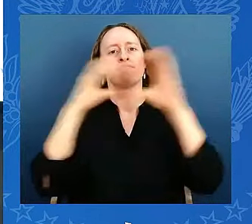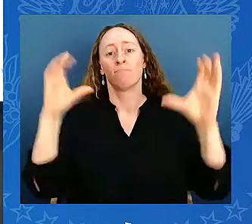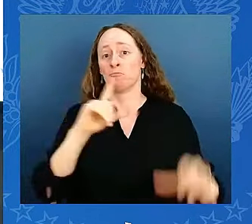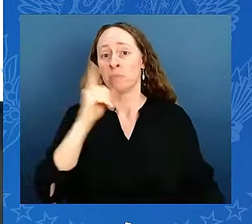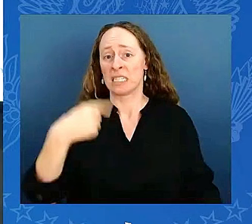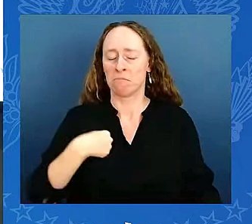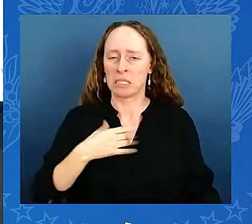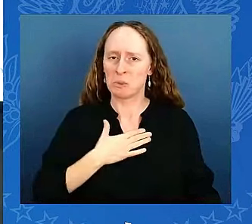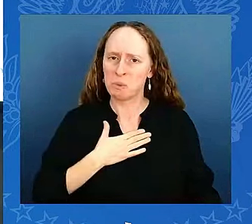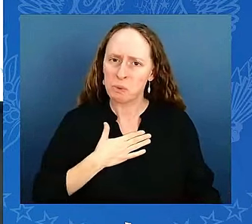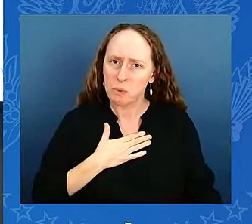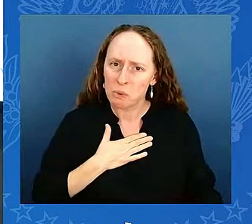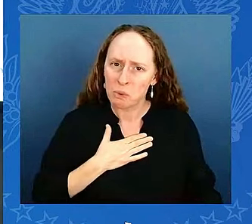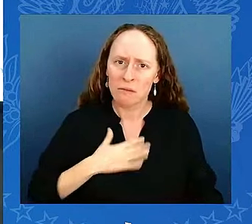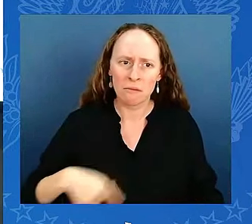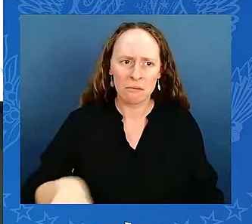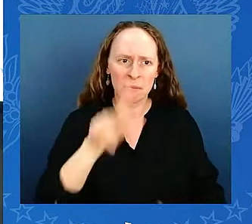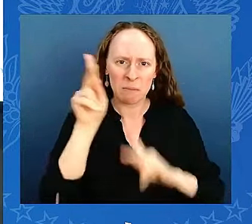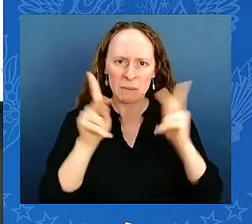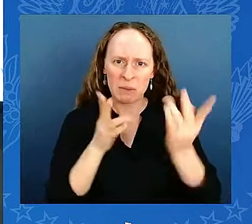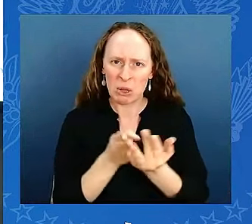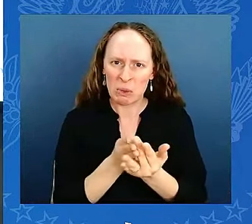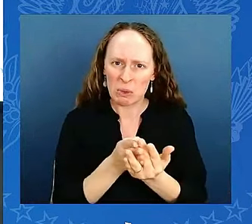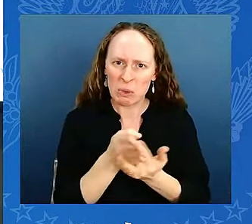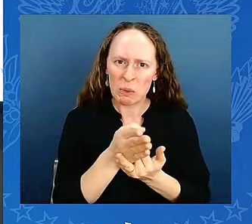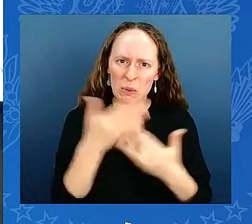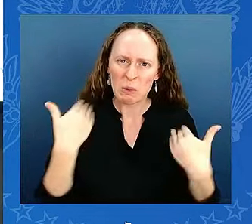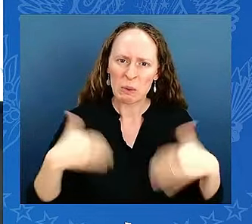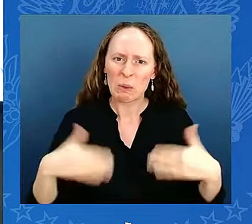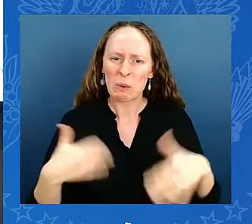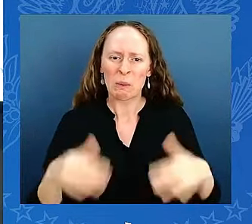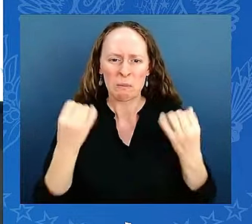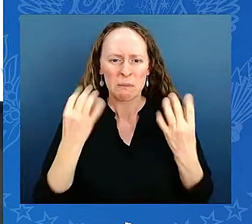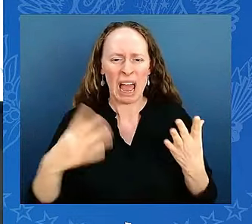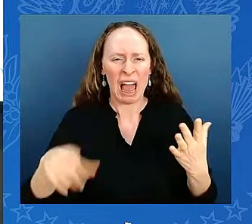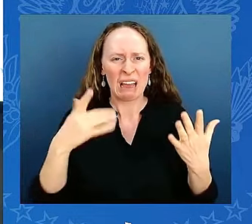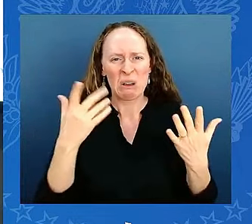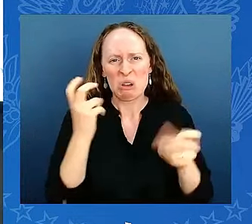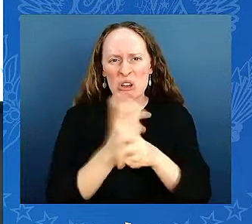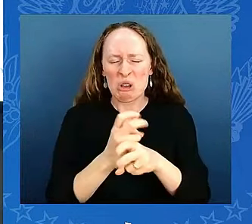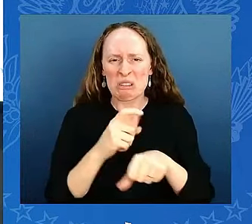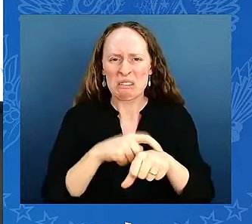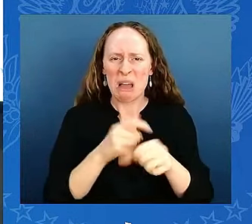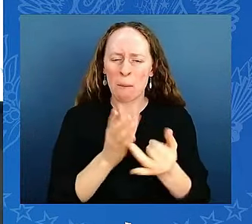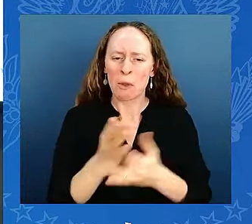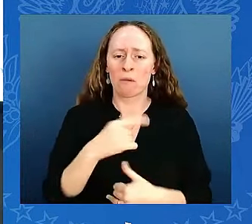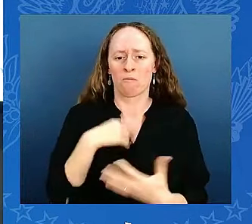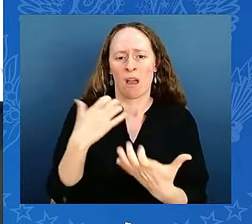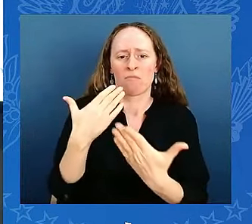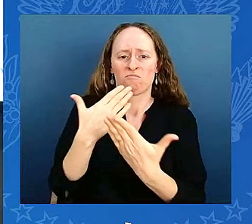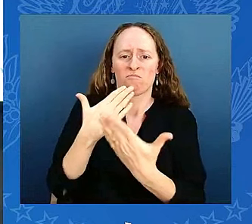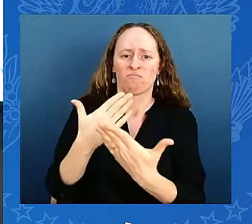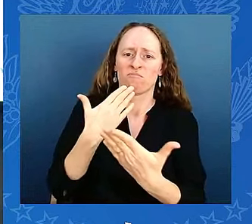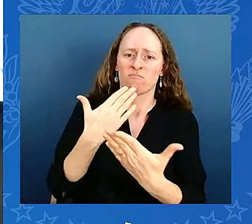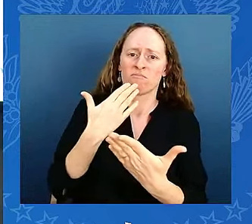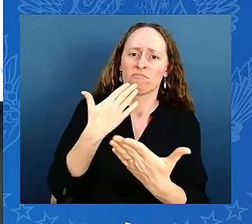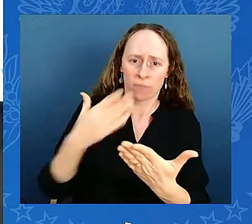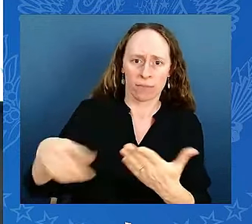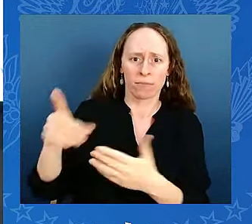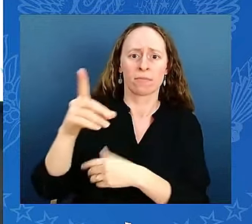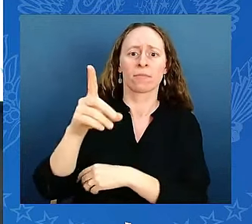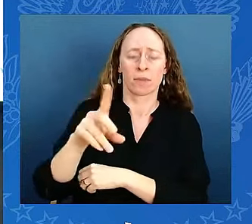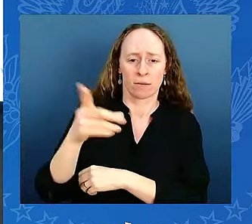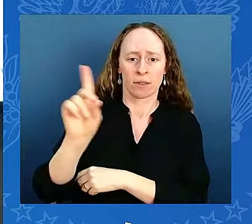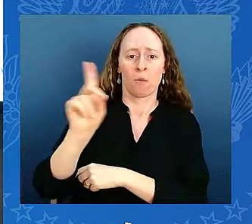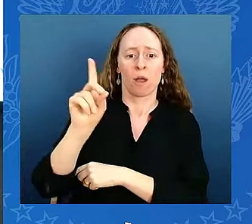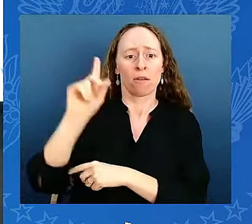we're here for you. And I want to thank Republican Governor of South Carolina and the Democratic Governor of North Carolina and all the elected officials